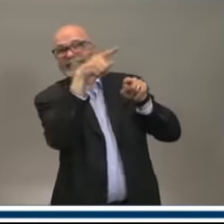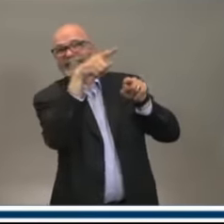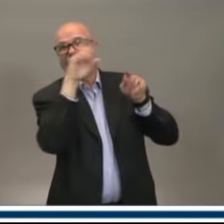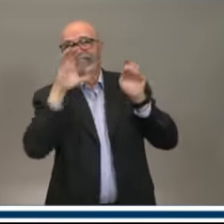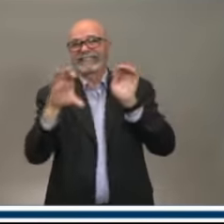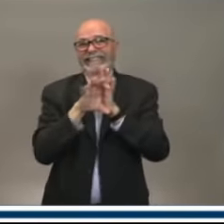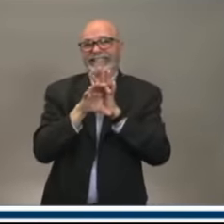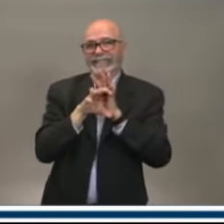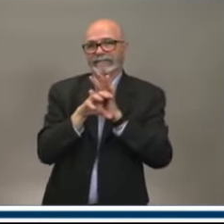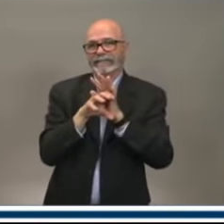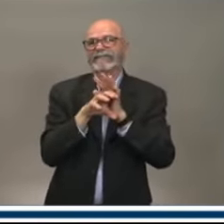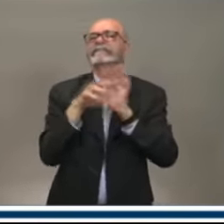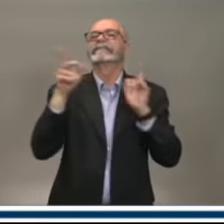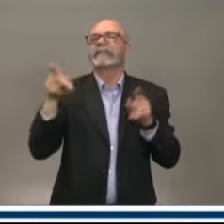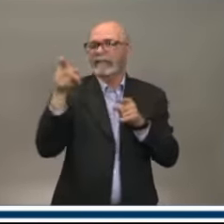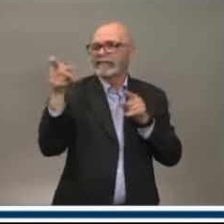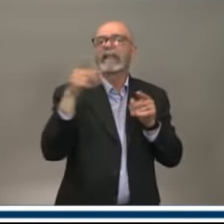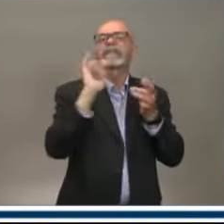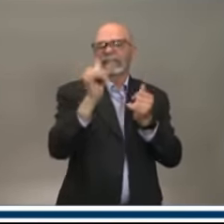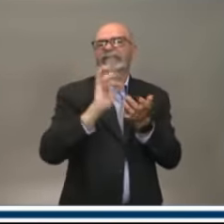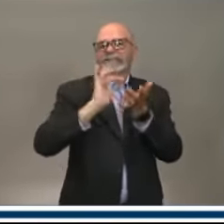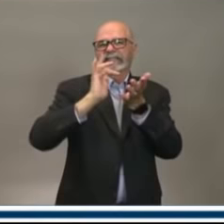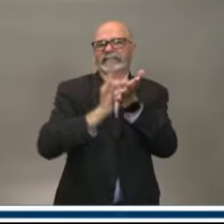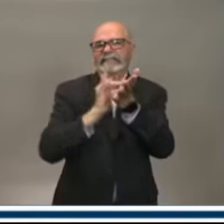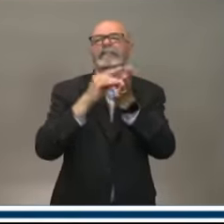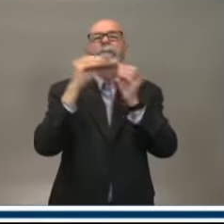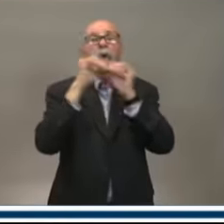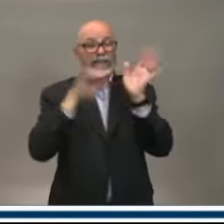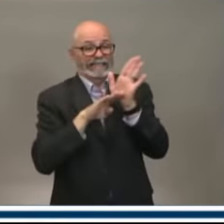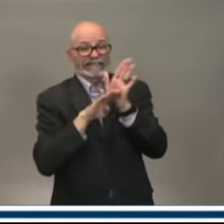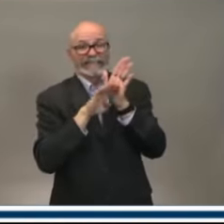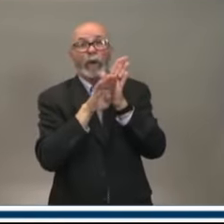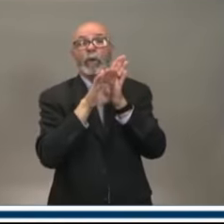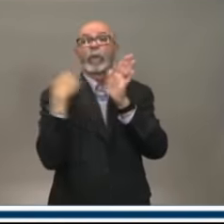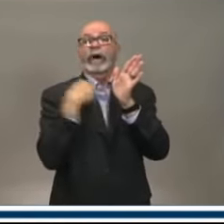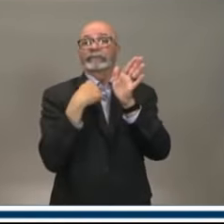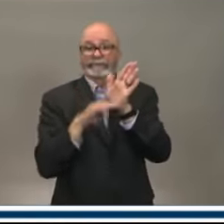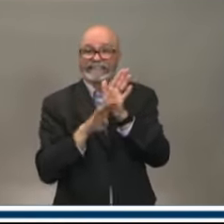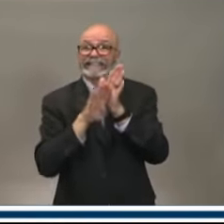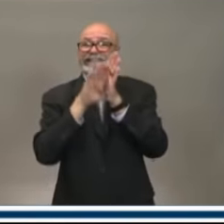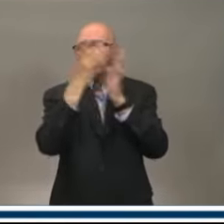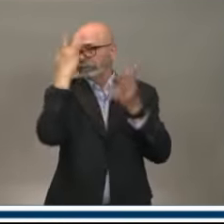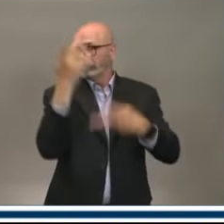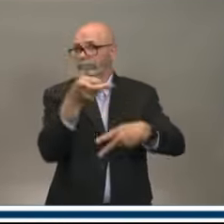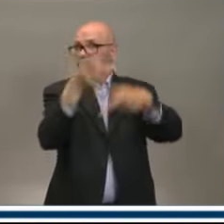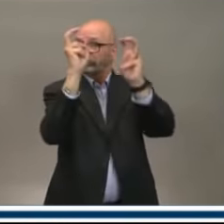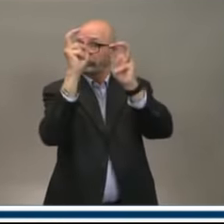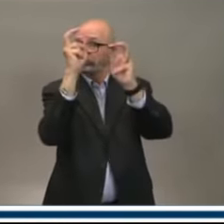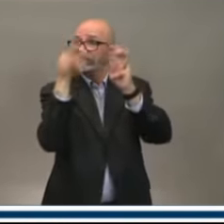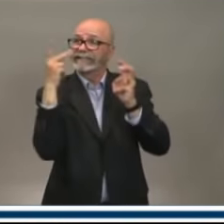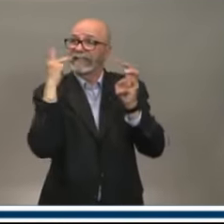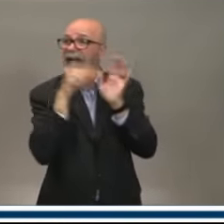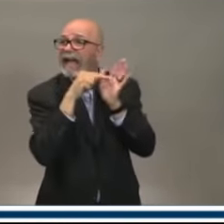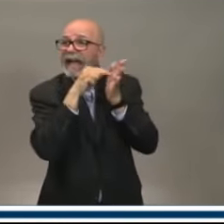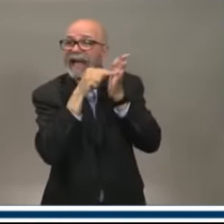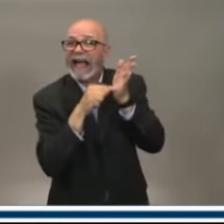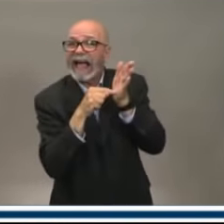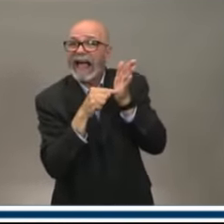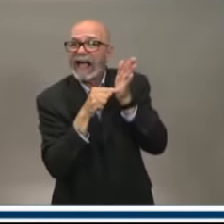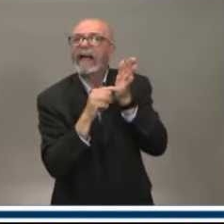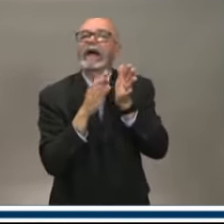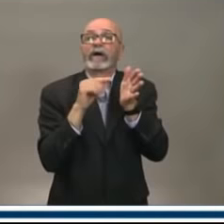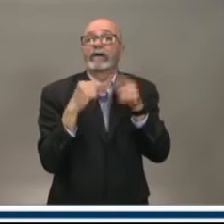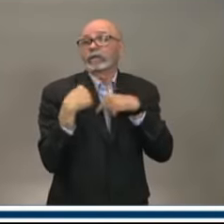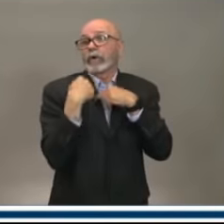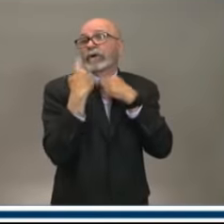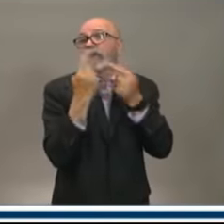the cases by date of onset of their illness from the very beginning to where we are today. And so